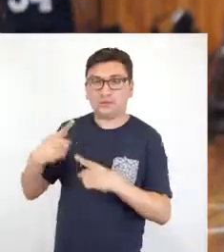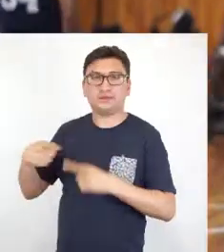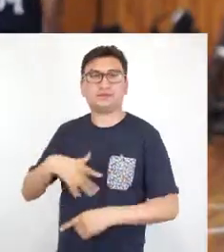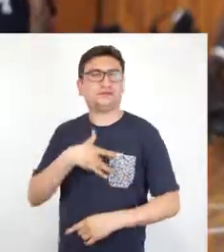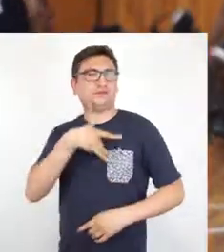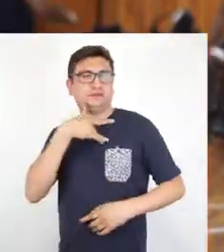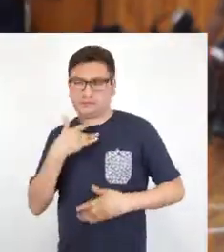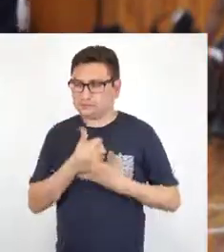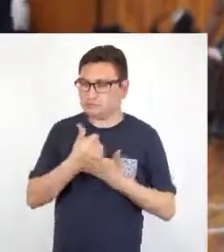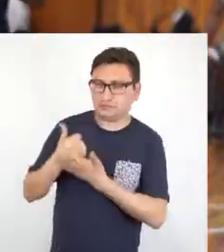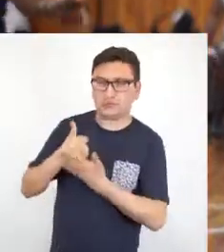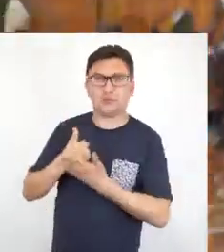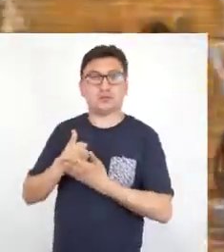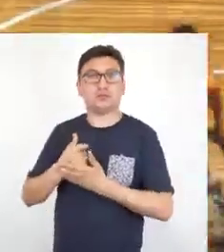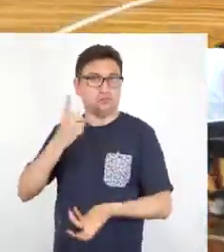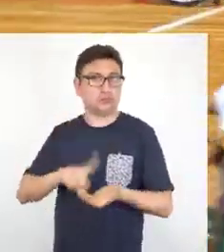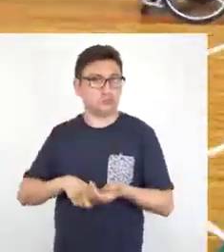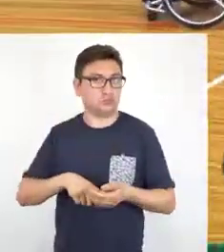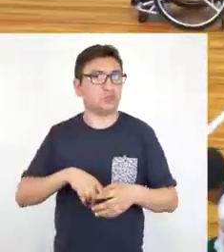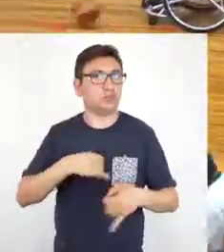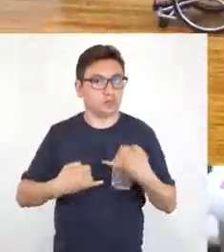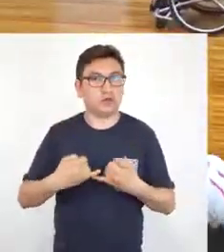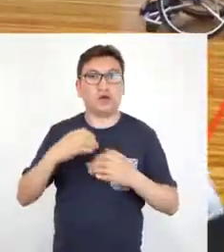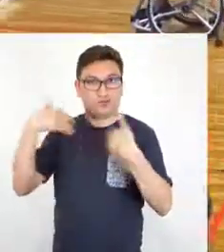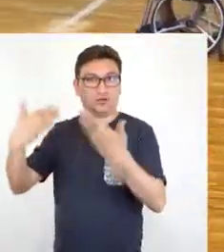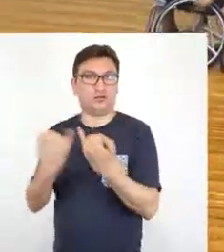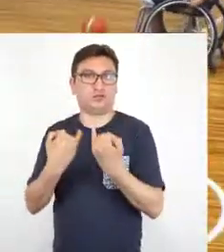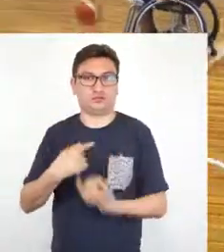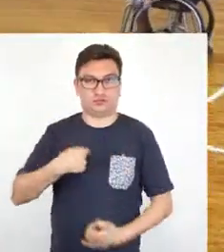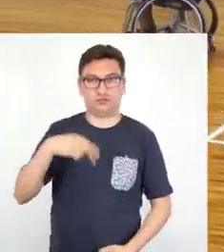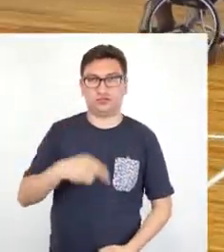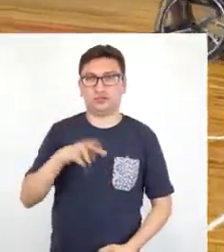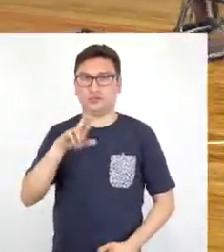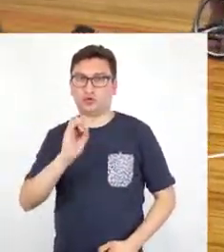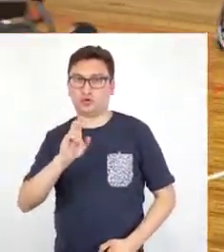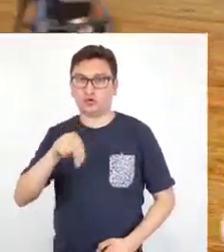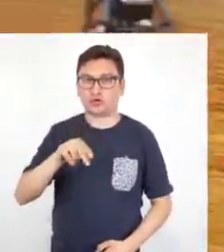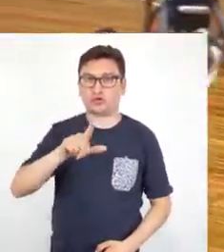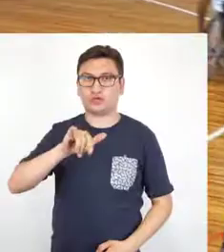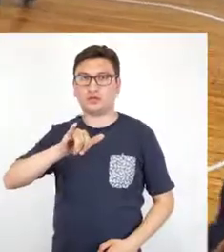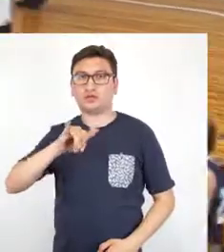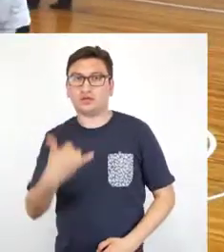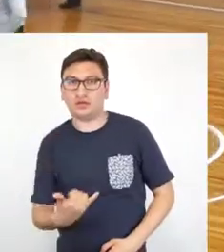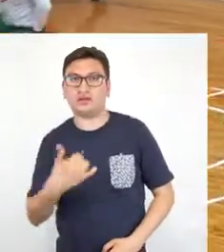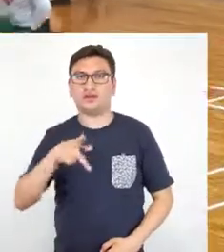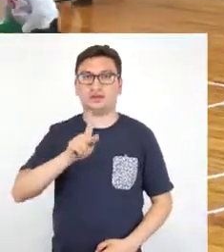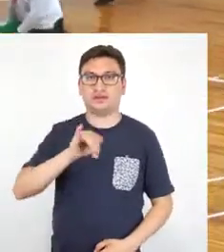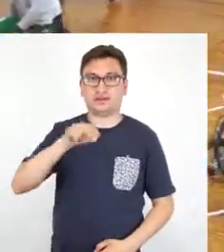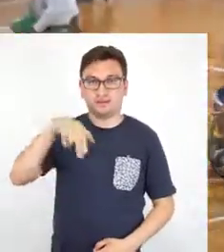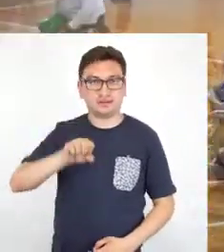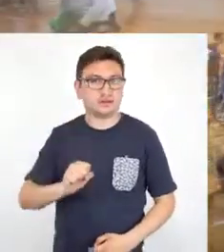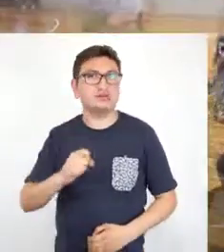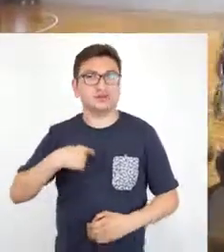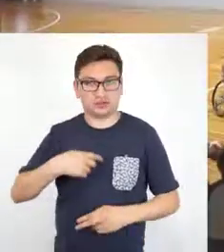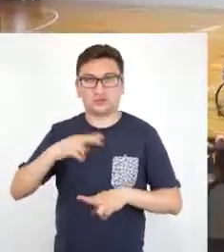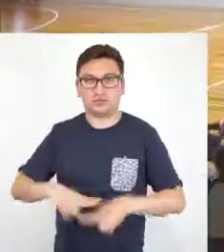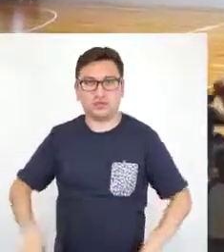other on the court and off the court. My name is Ron Likens. I'm the head coach of the USA men's wheelchair basketball team.